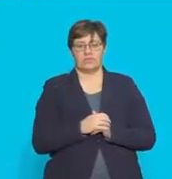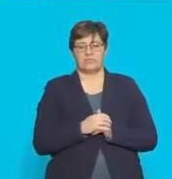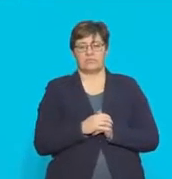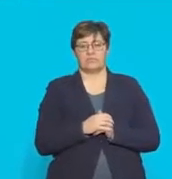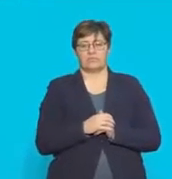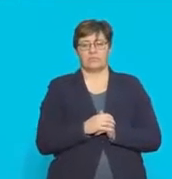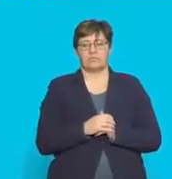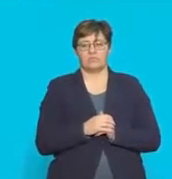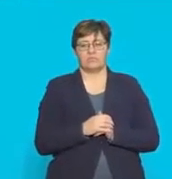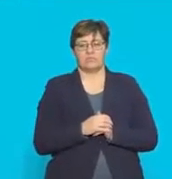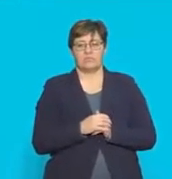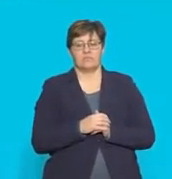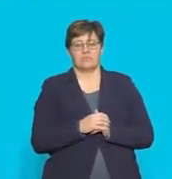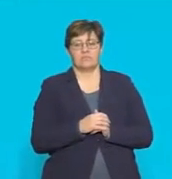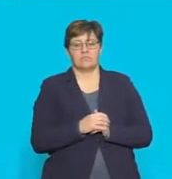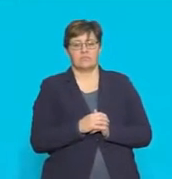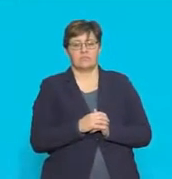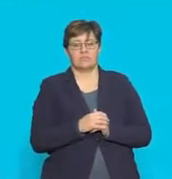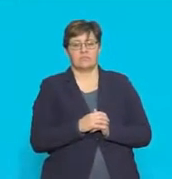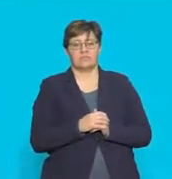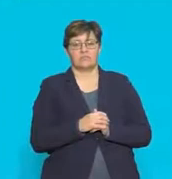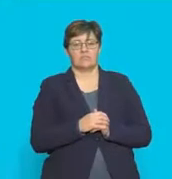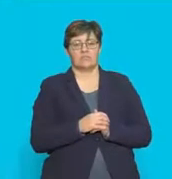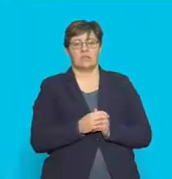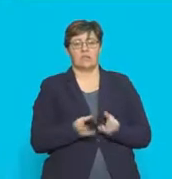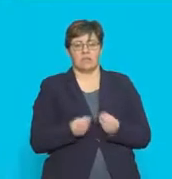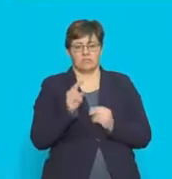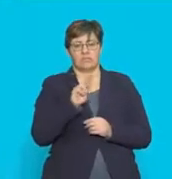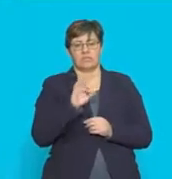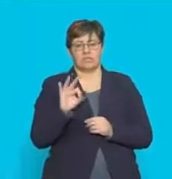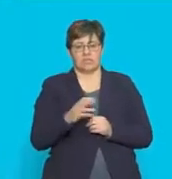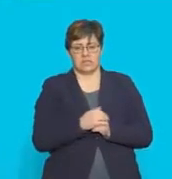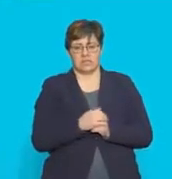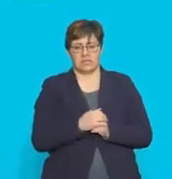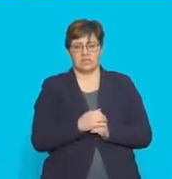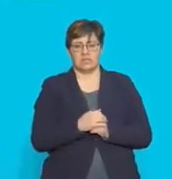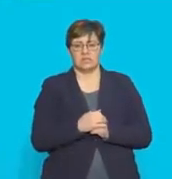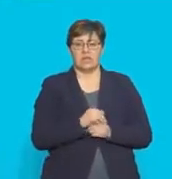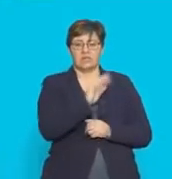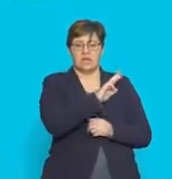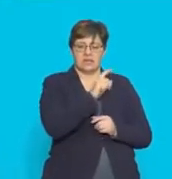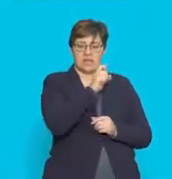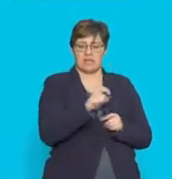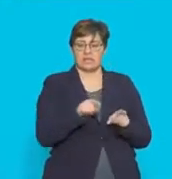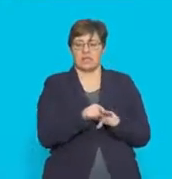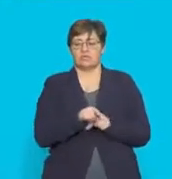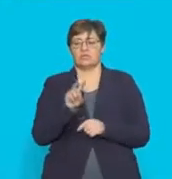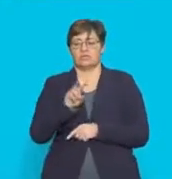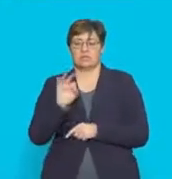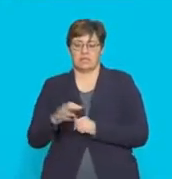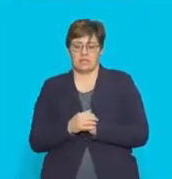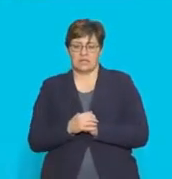0.2323232323, right? And you'll see this will only be 23. So as a result, this is 23. If I divide there